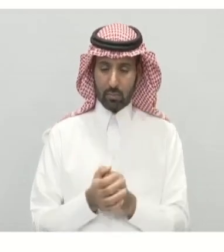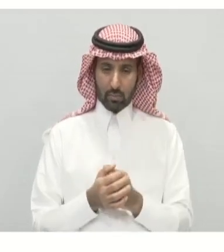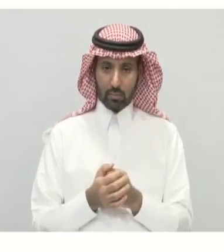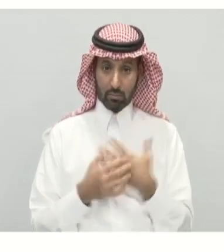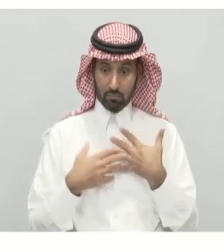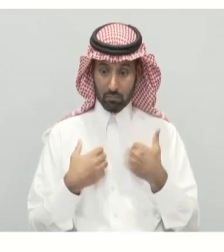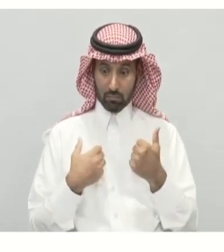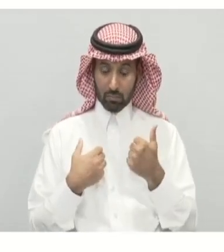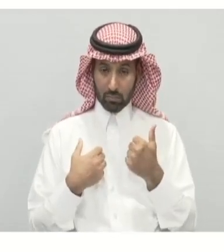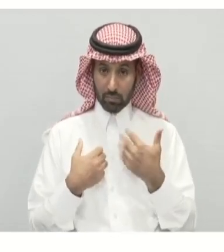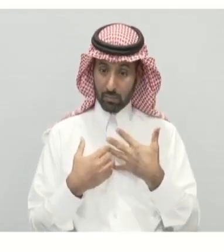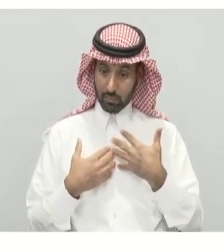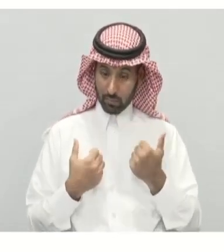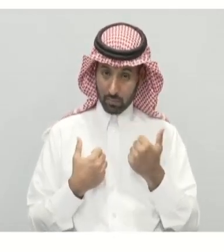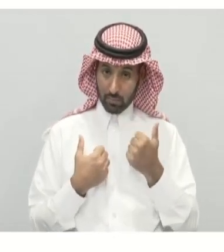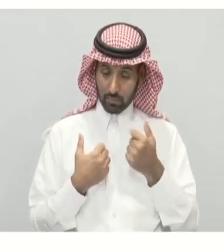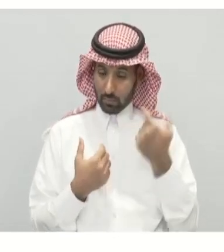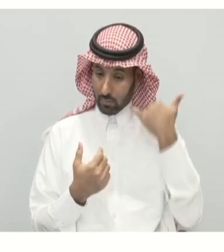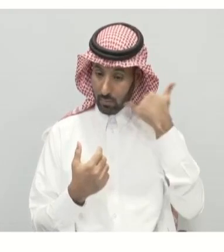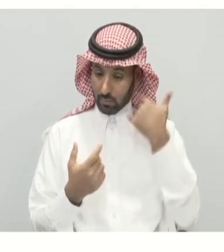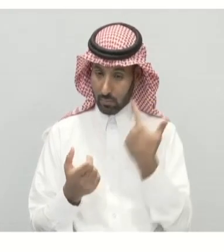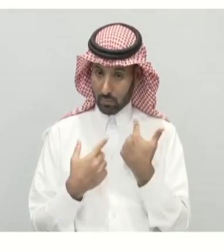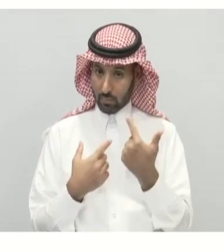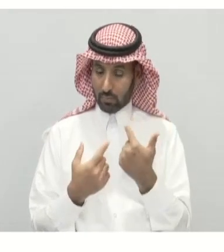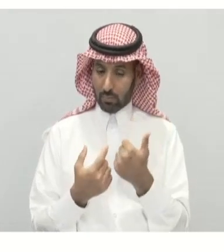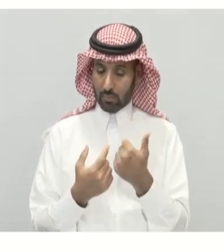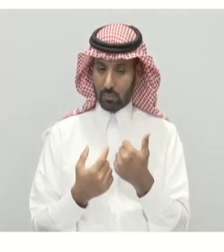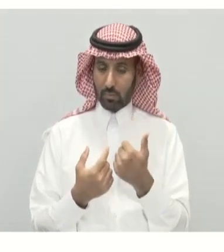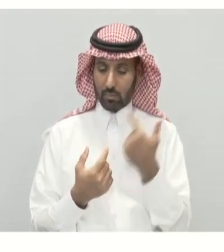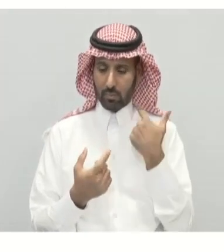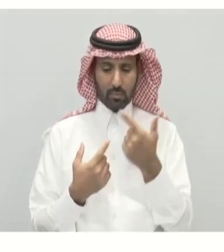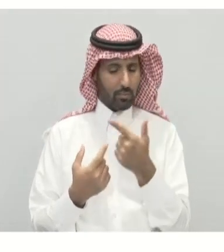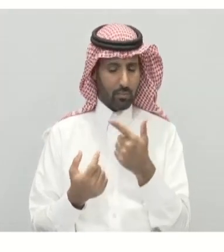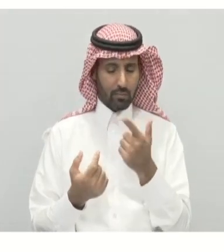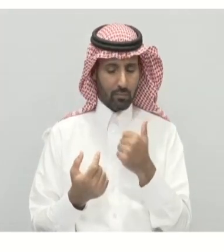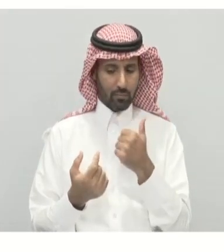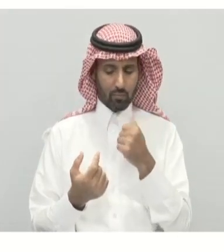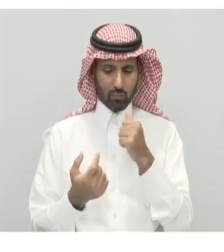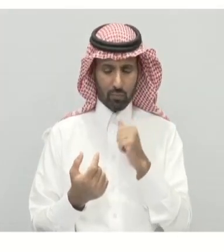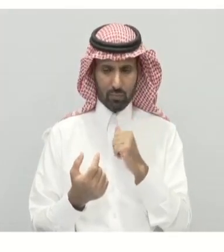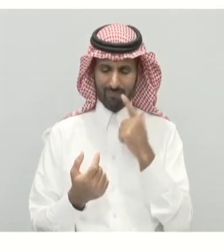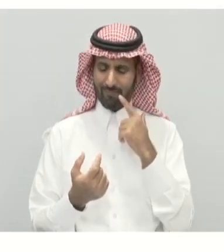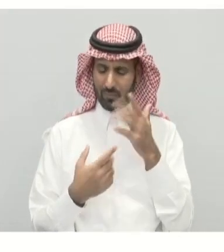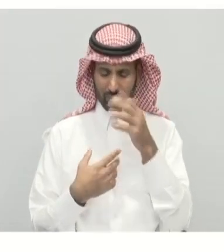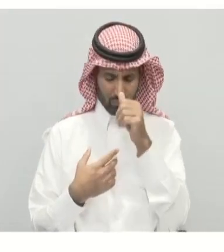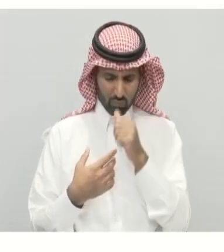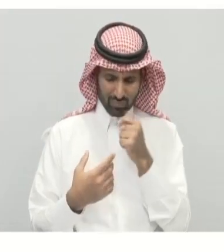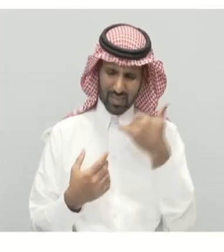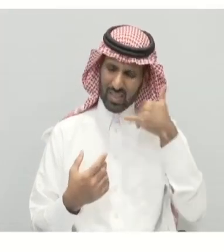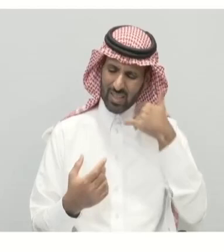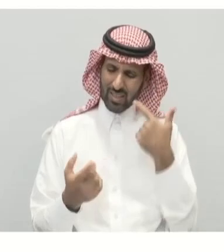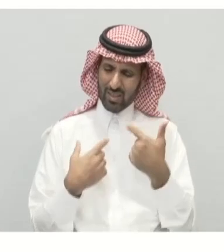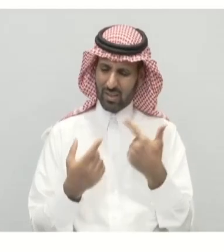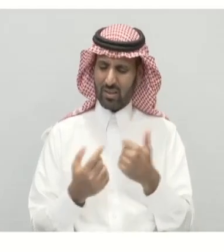he happy about receiving calls for Muhammad? We will say that he is fed up with people calling him